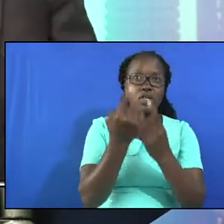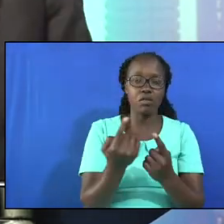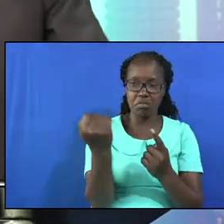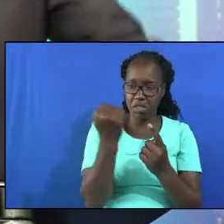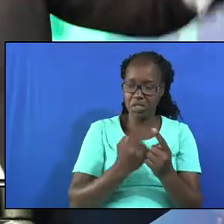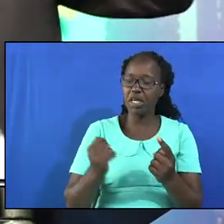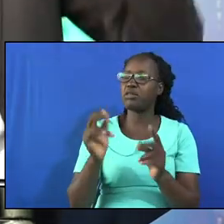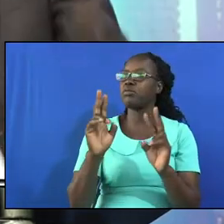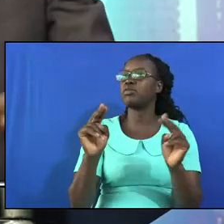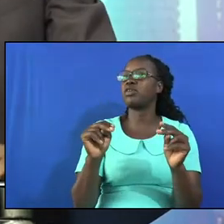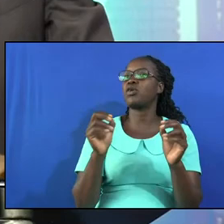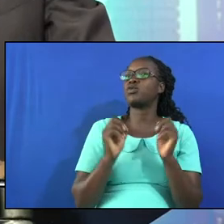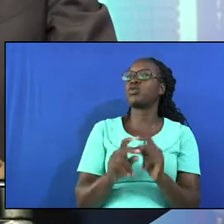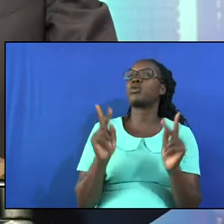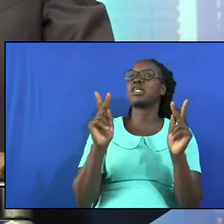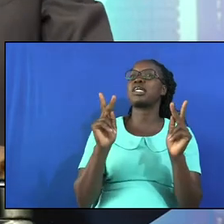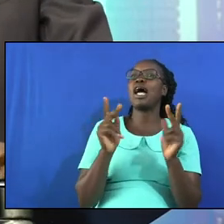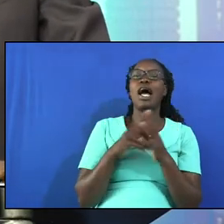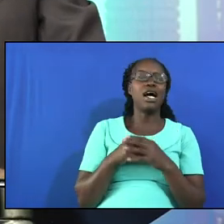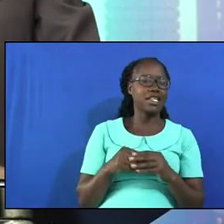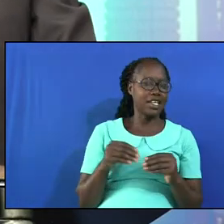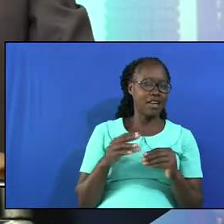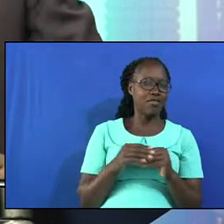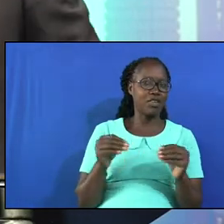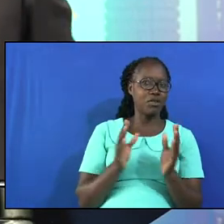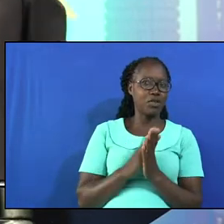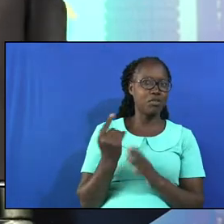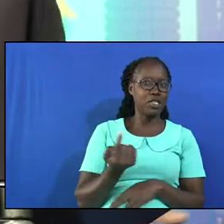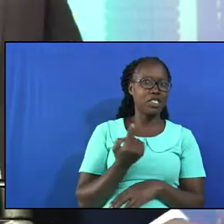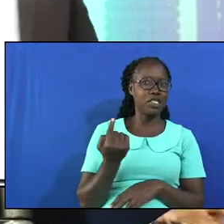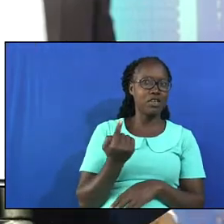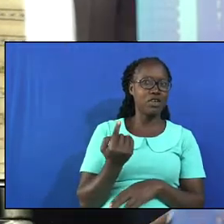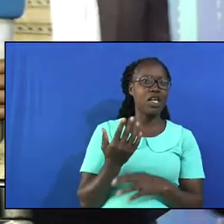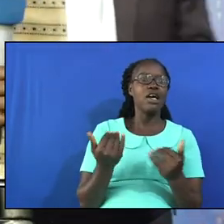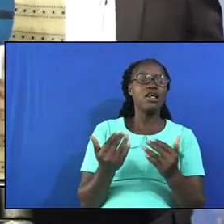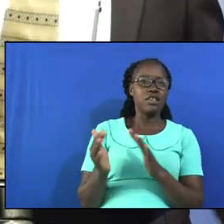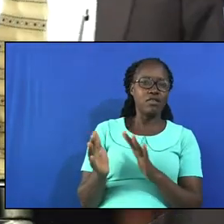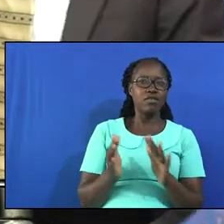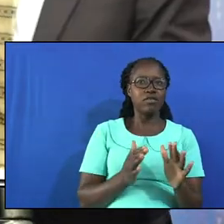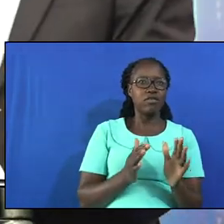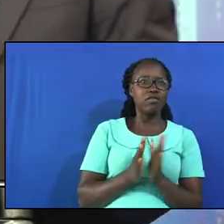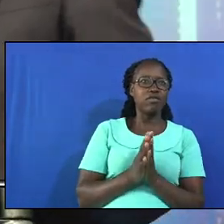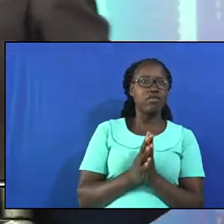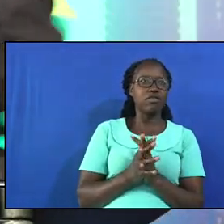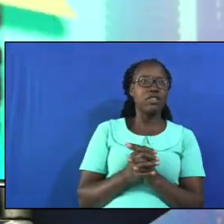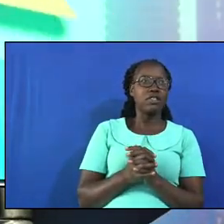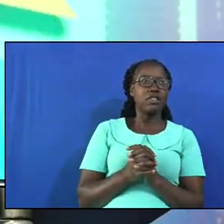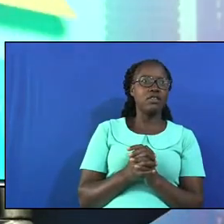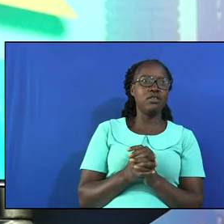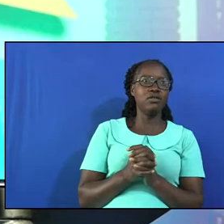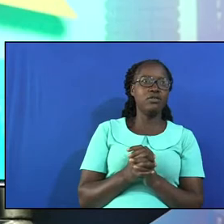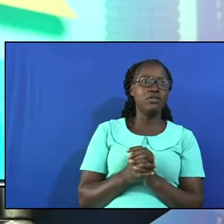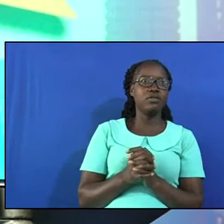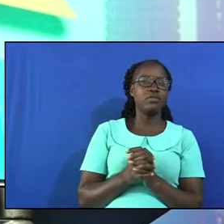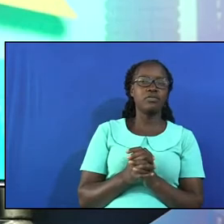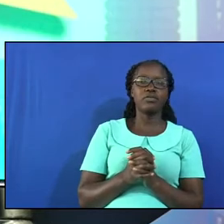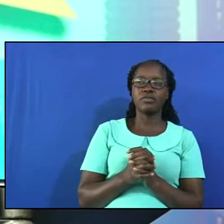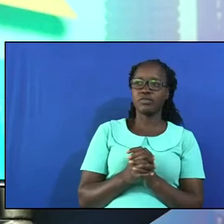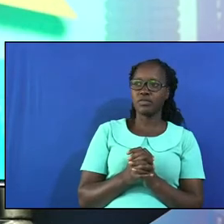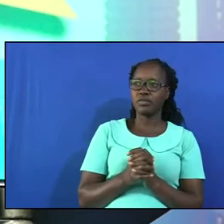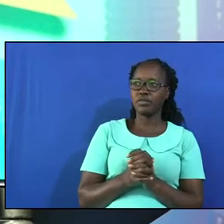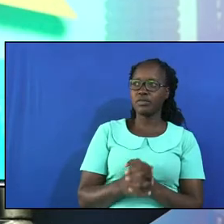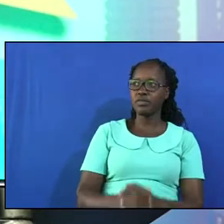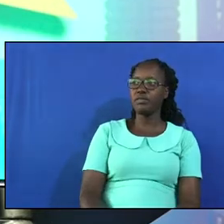life. Jesus was okay and comfortable with being single. Now, let's read another verse. But we are saying if you can't be